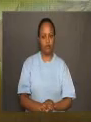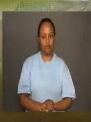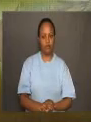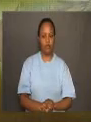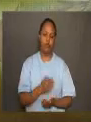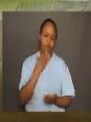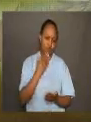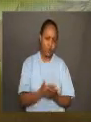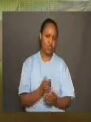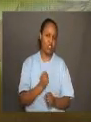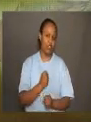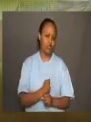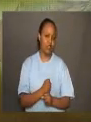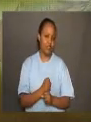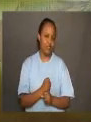Well done, everyone.